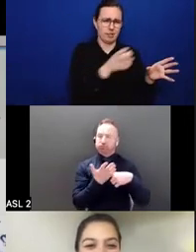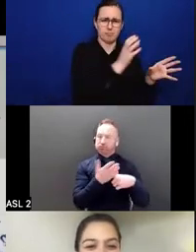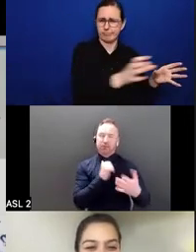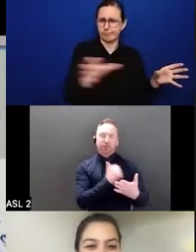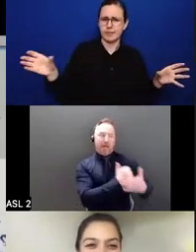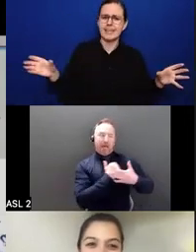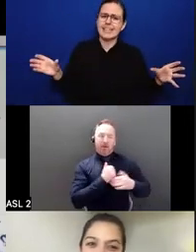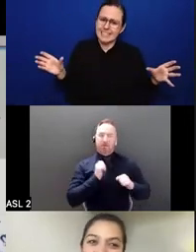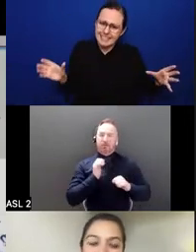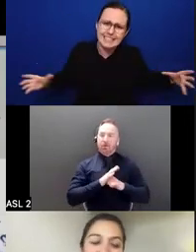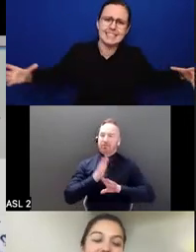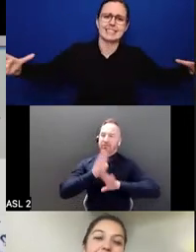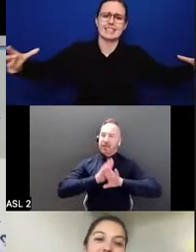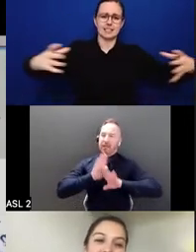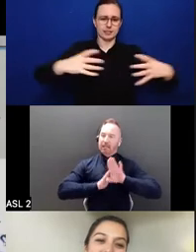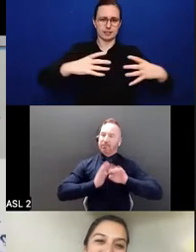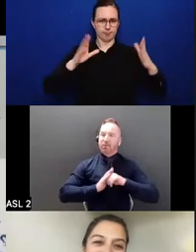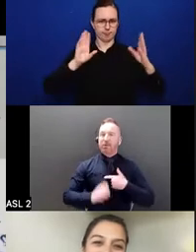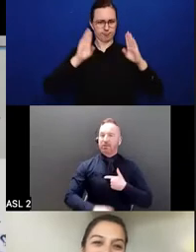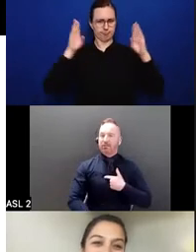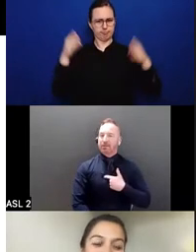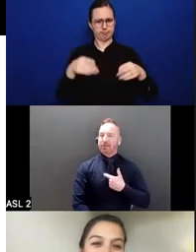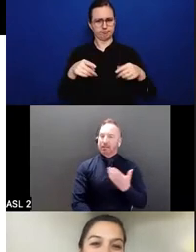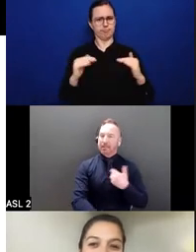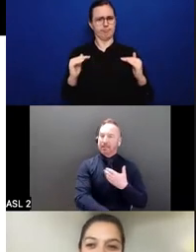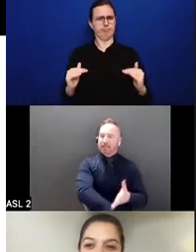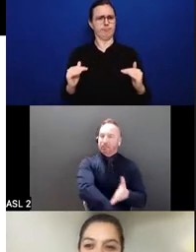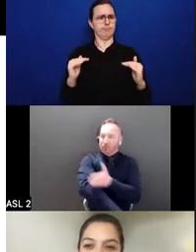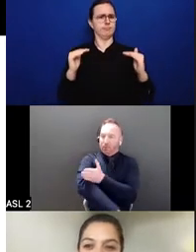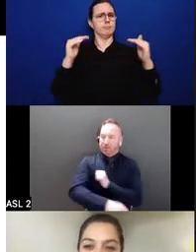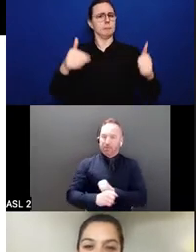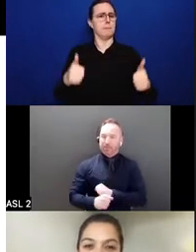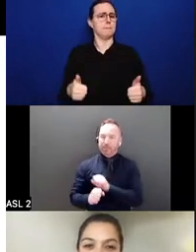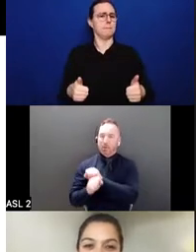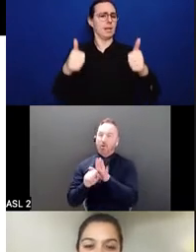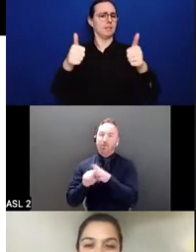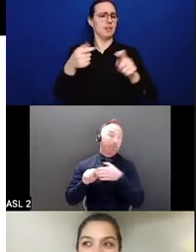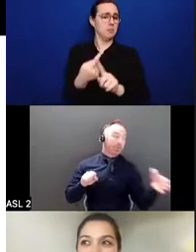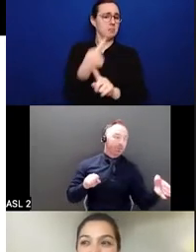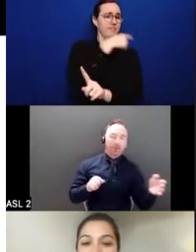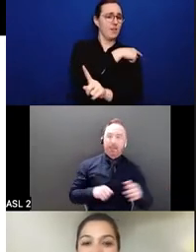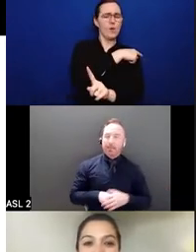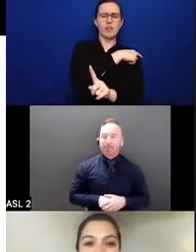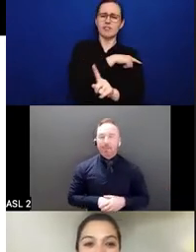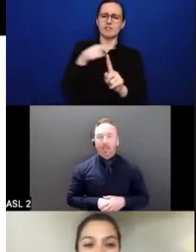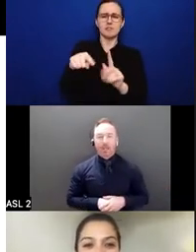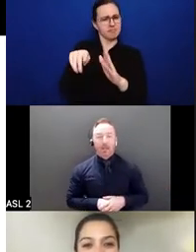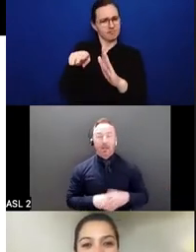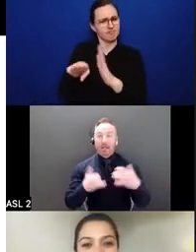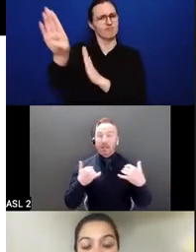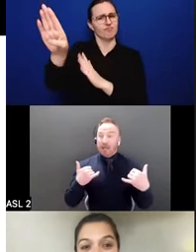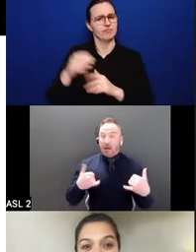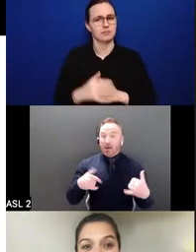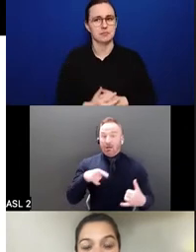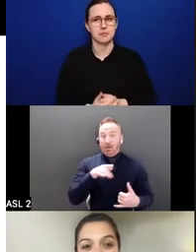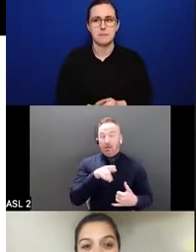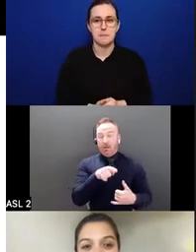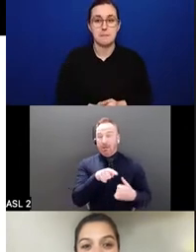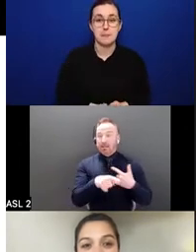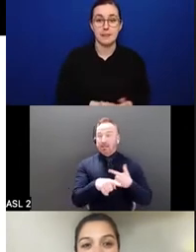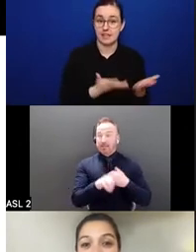we come out of this pandemic. So I will introduce to you briefly the work that we've